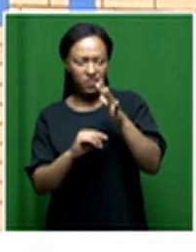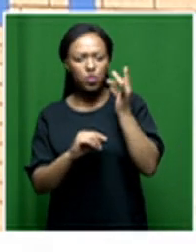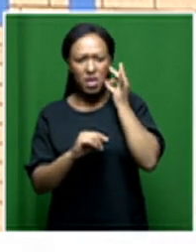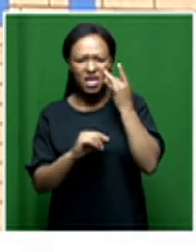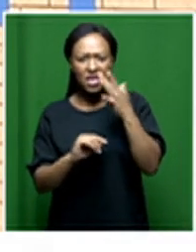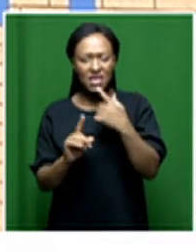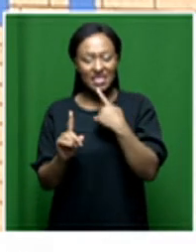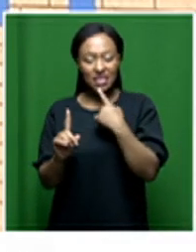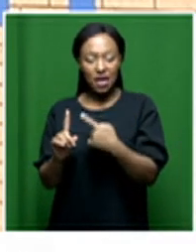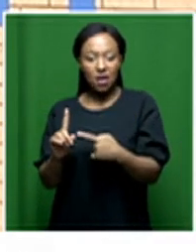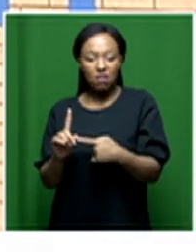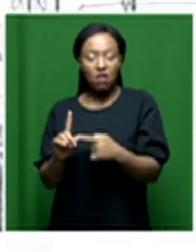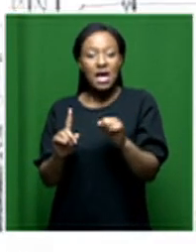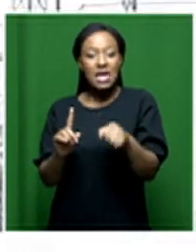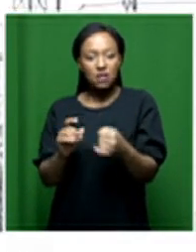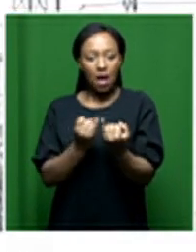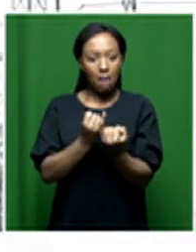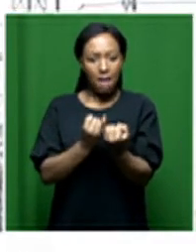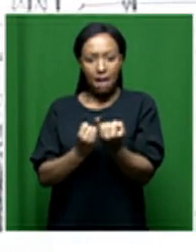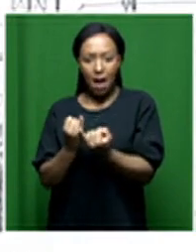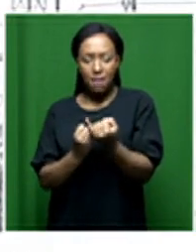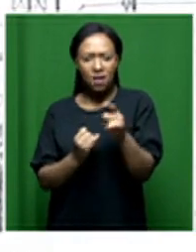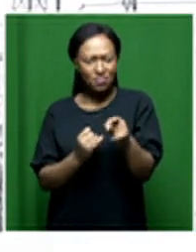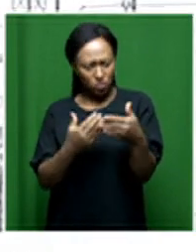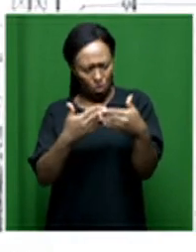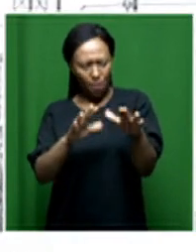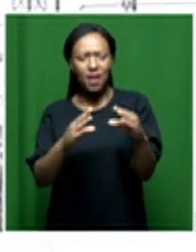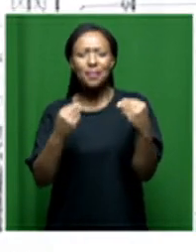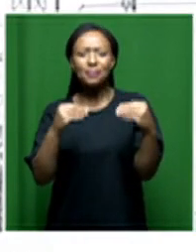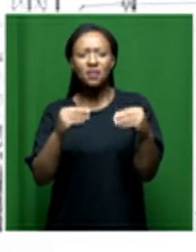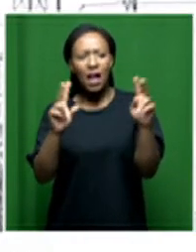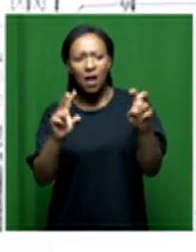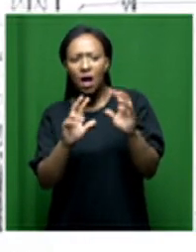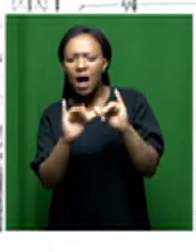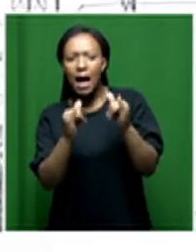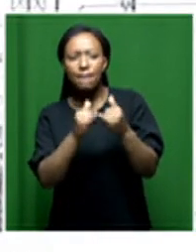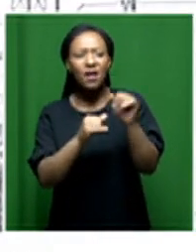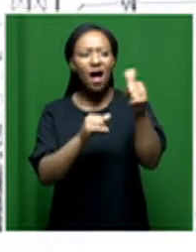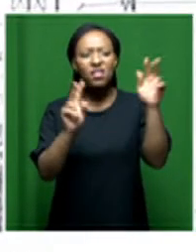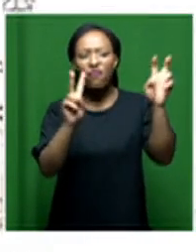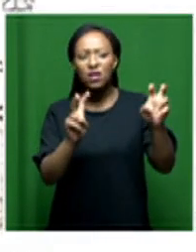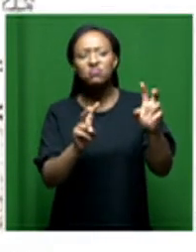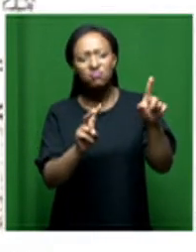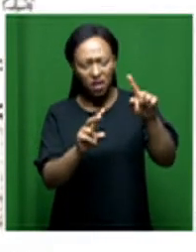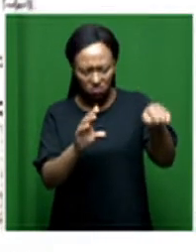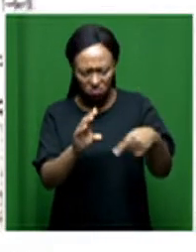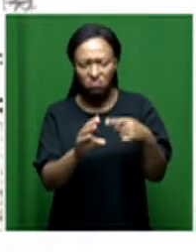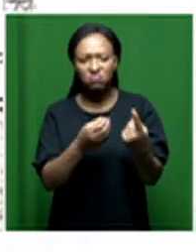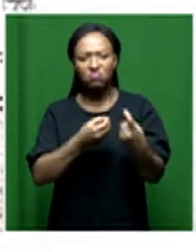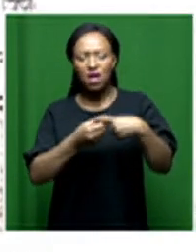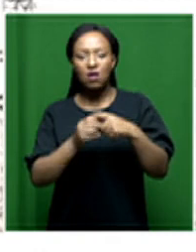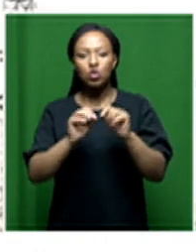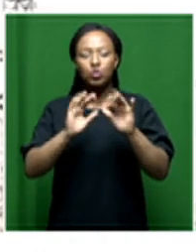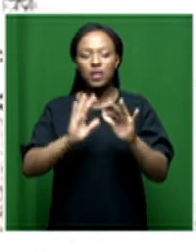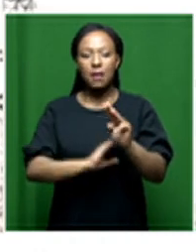that although there's been a big debate that one should open the market to anything from up to 10